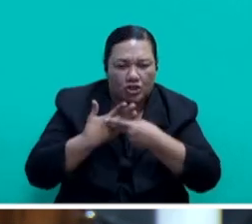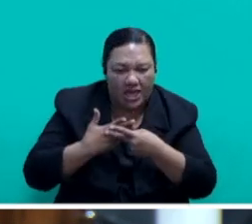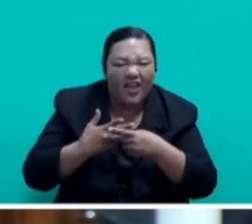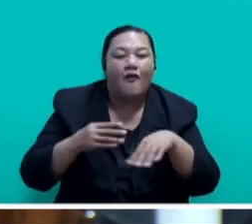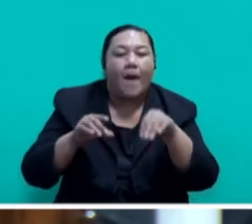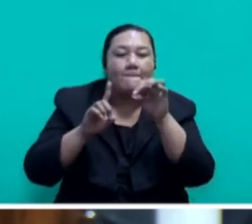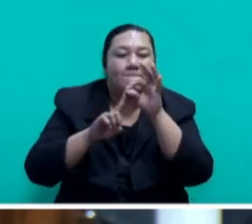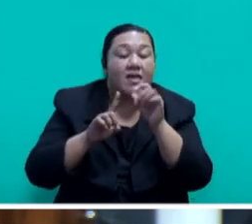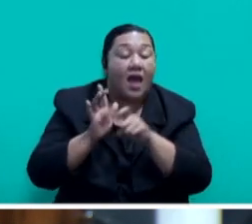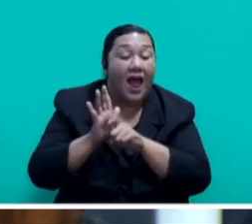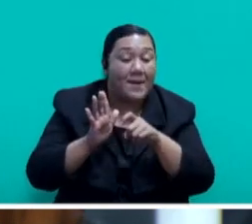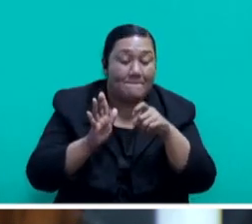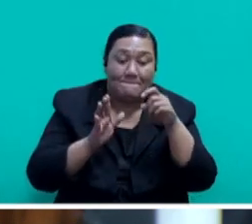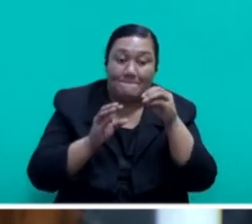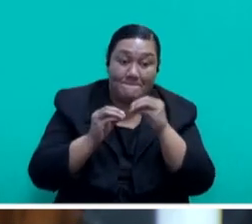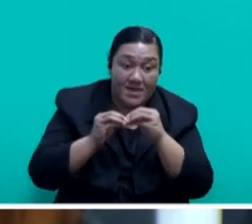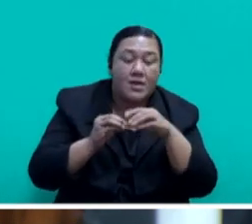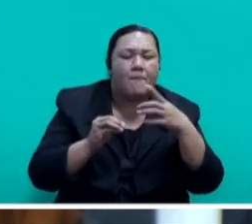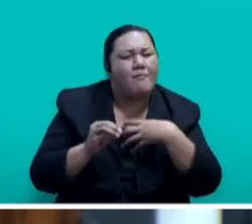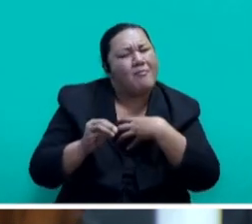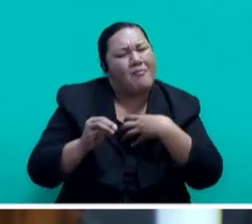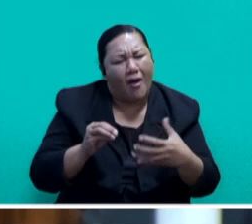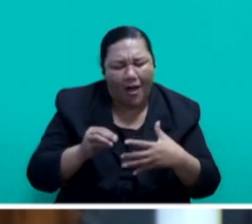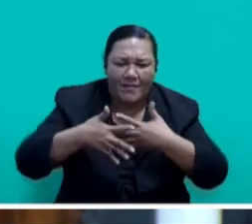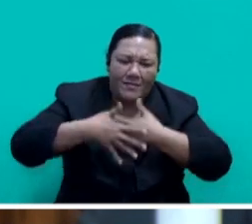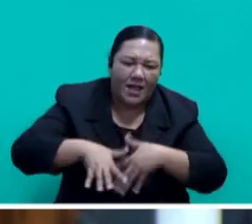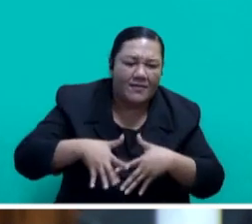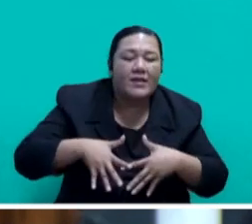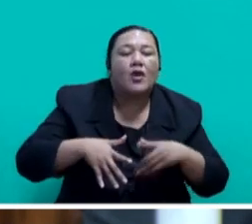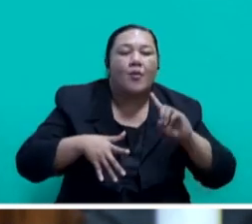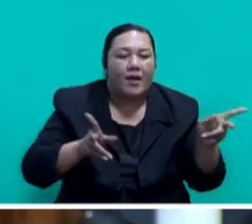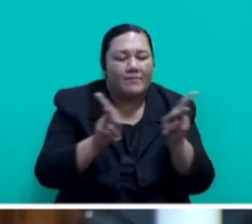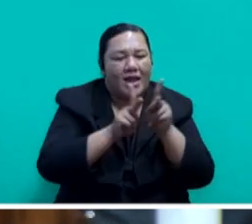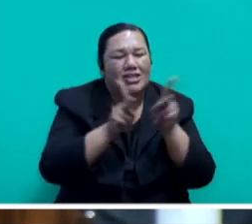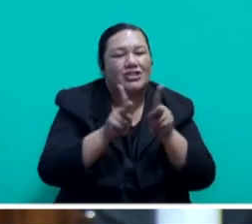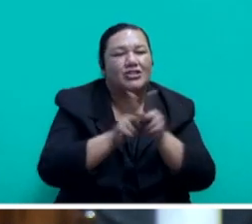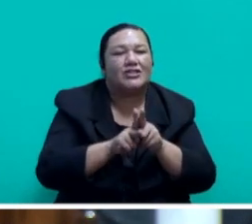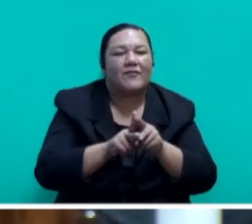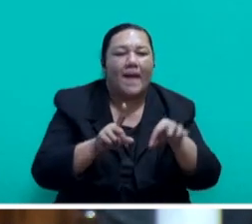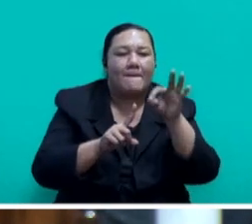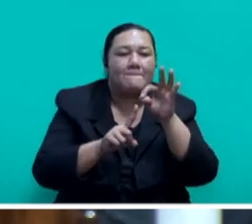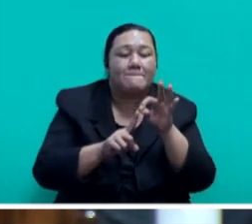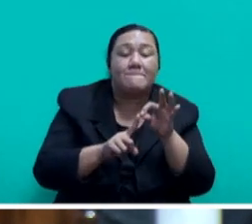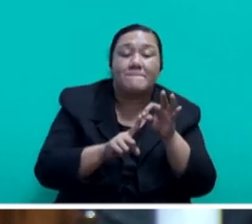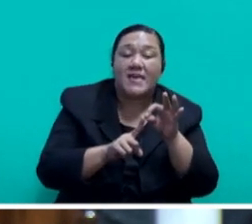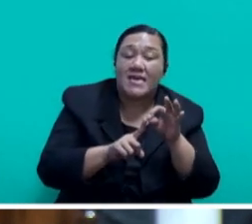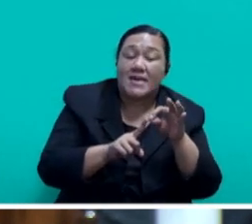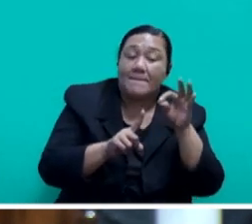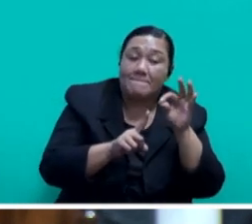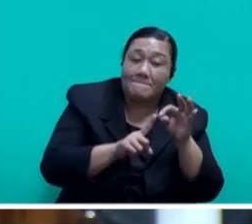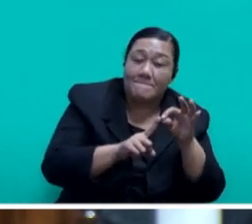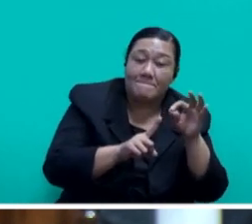As such, more public-private partnerships or PPP initiatives will be promoted for